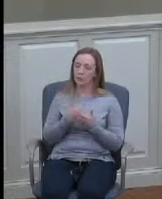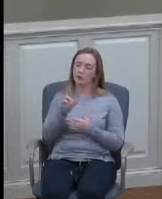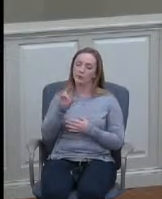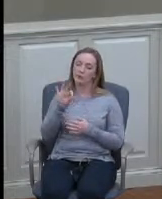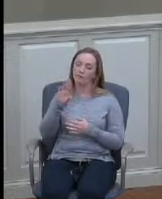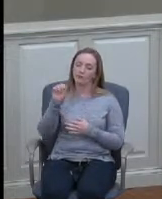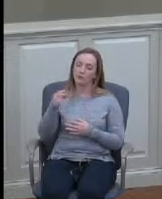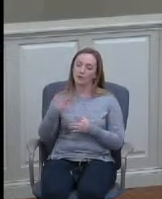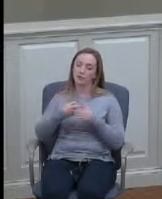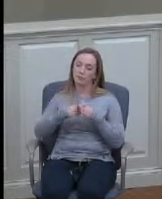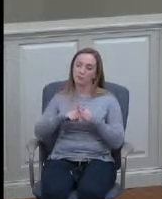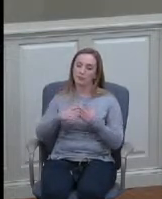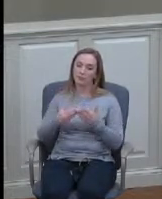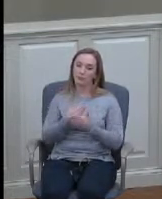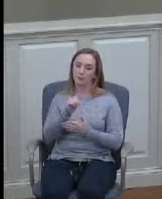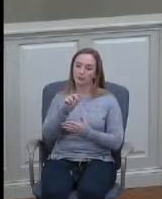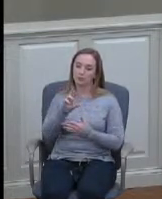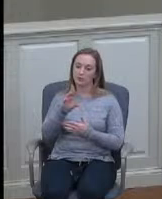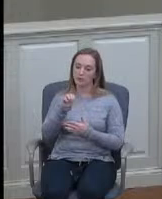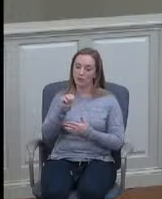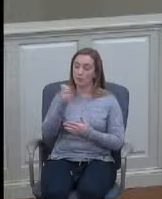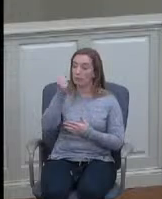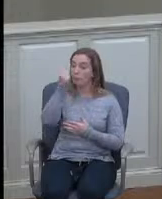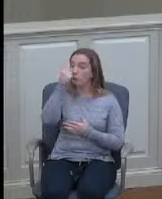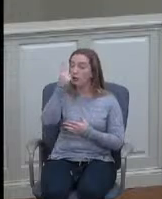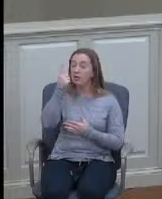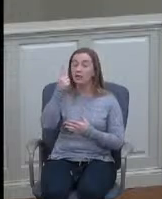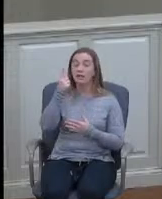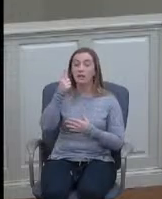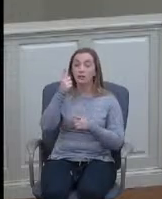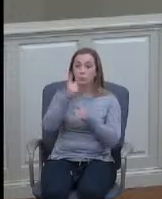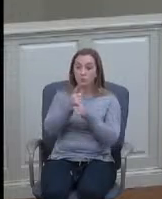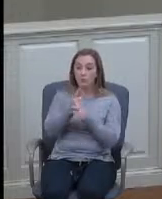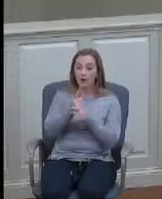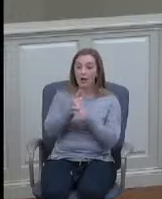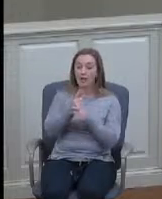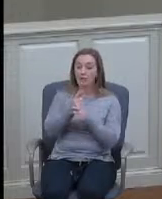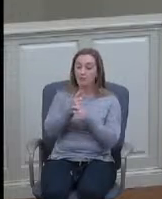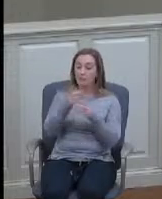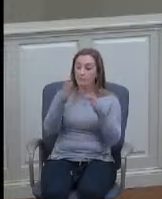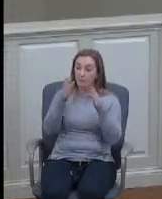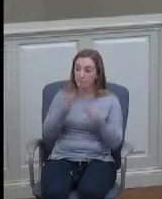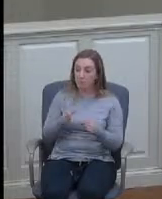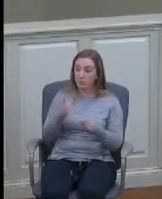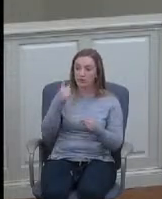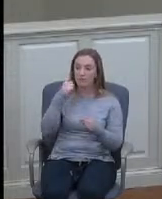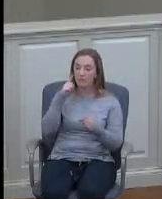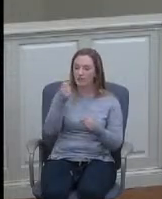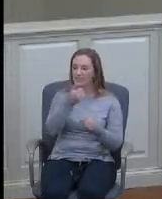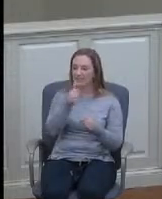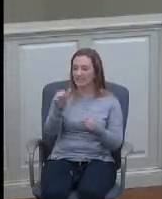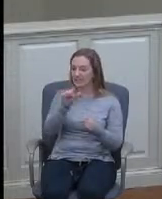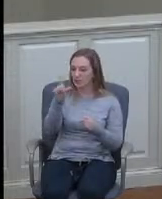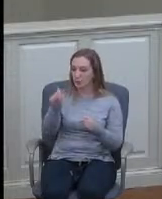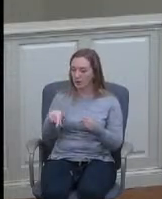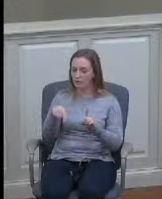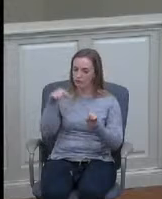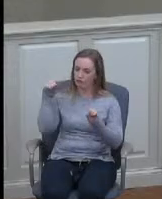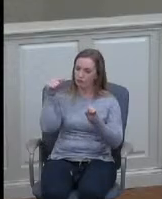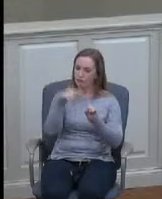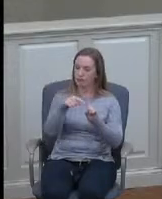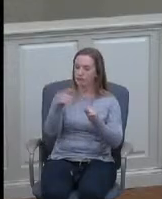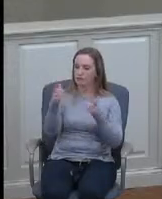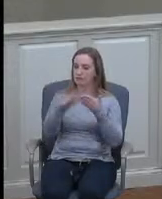But really, the funnel for any question that any commissioner has is through your city manager. Okay. He is the